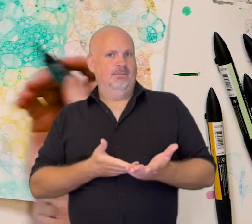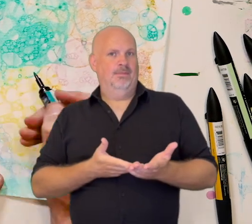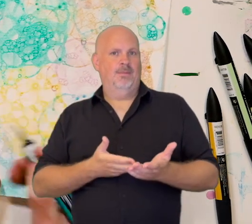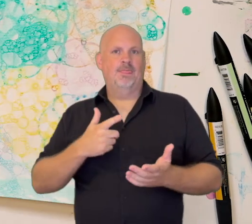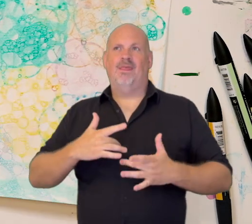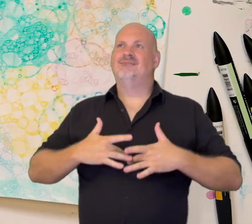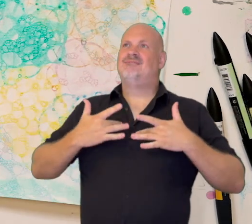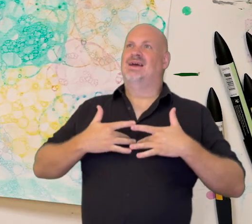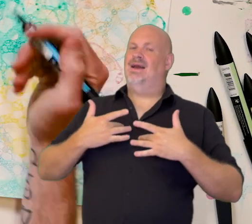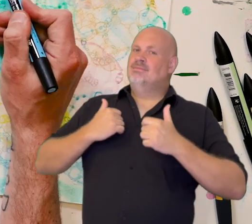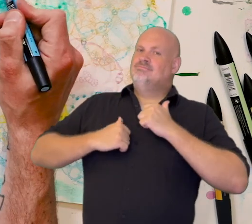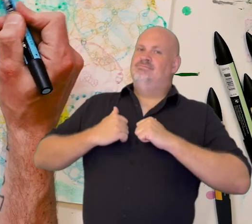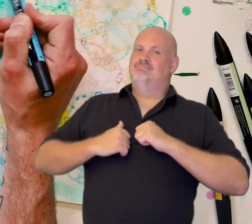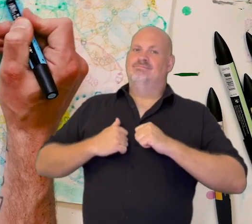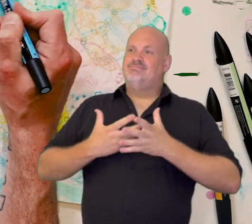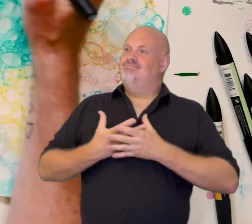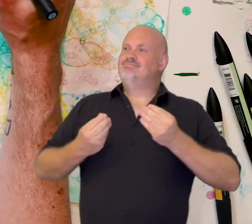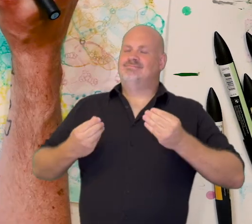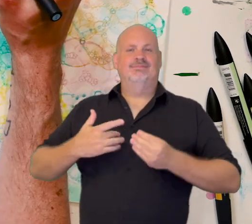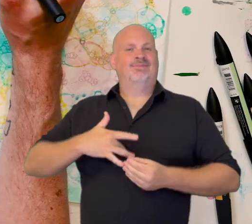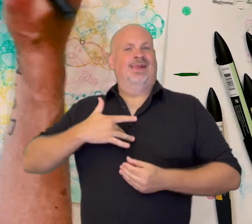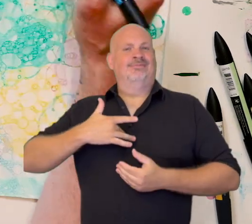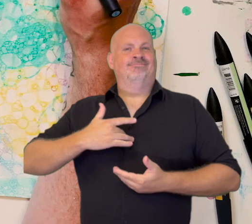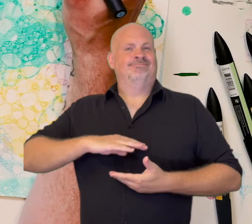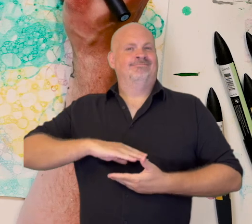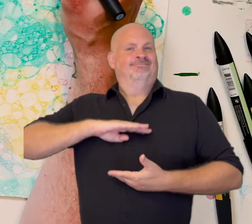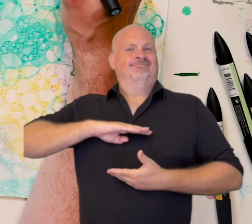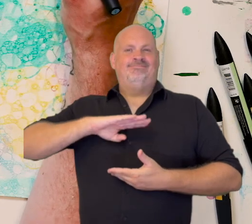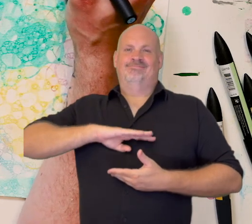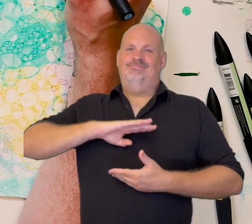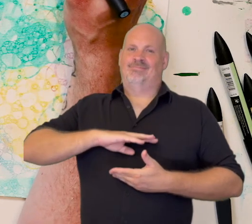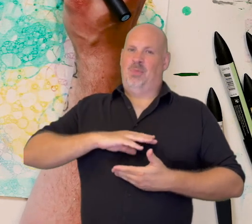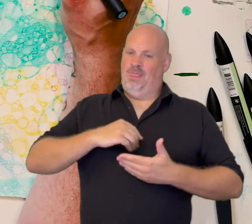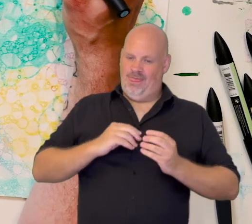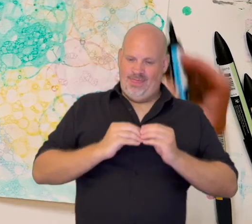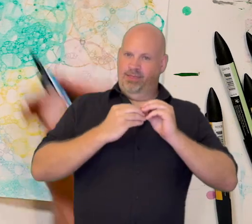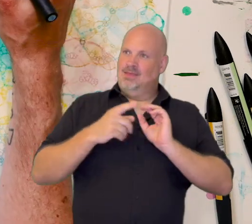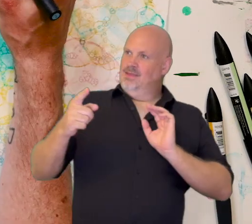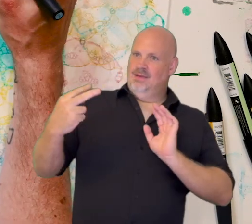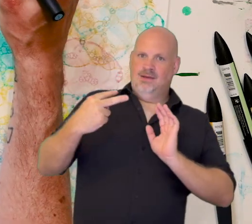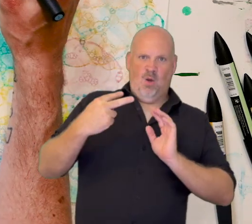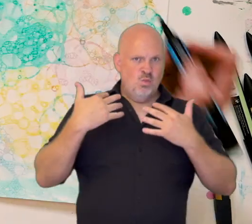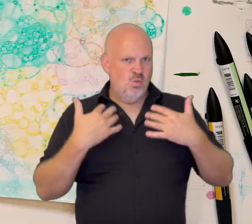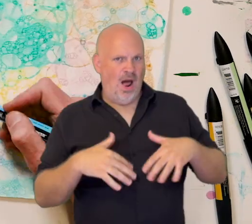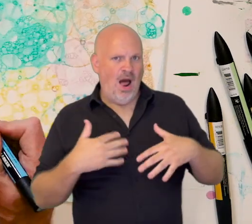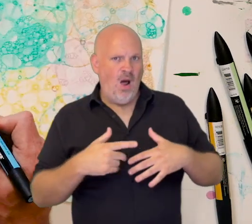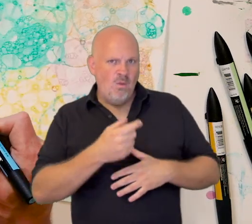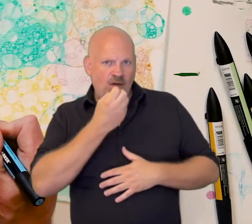kind of left, that feeling of fulfillment in making something that someone else could say, wow, that's cool.